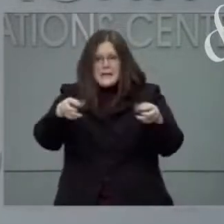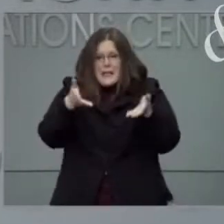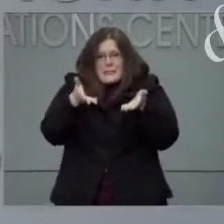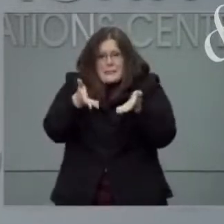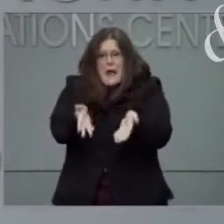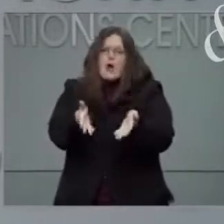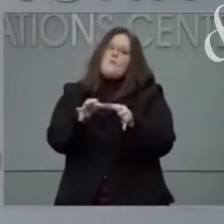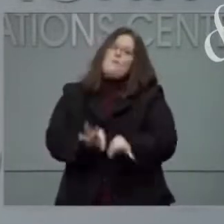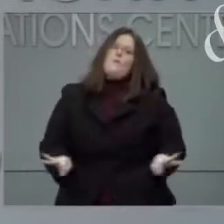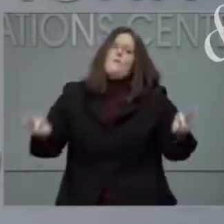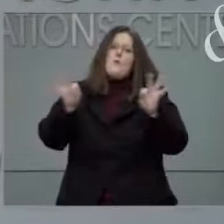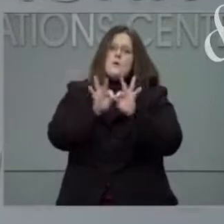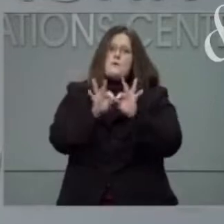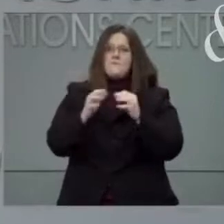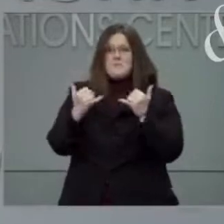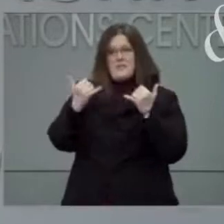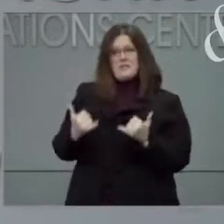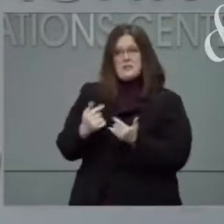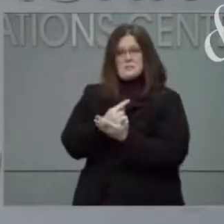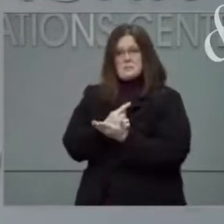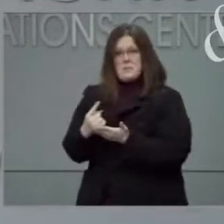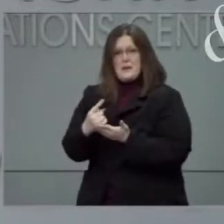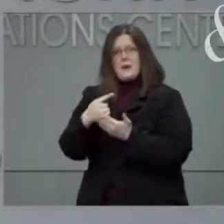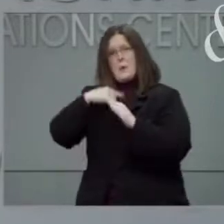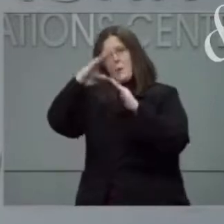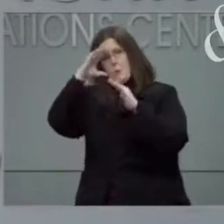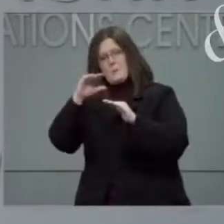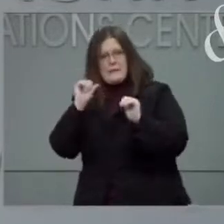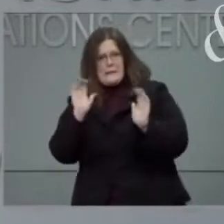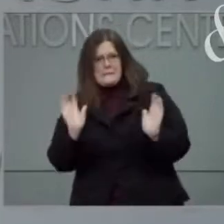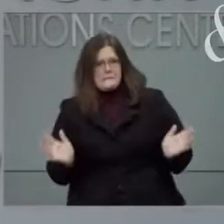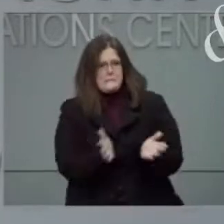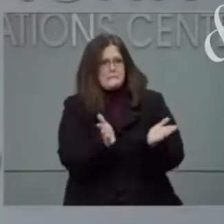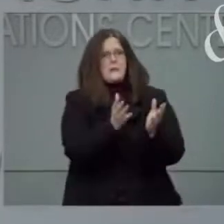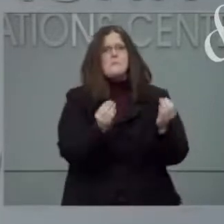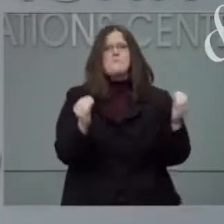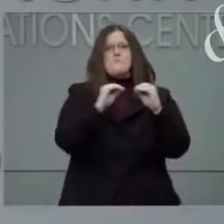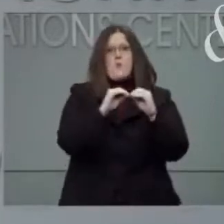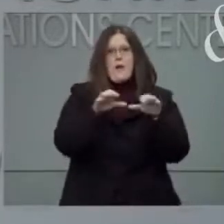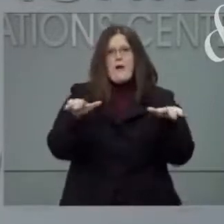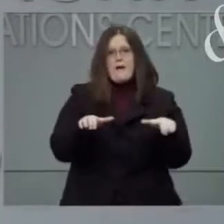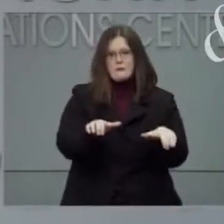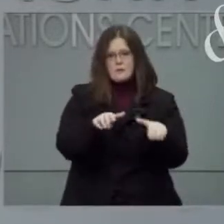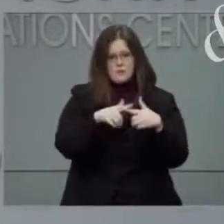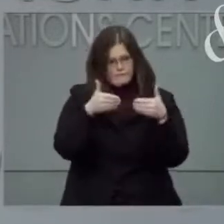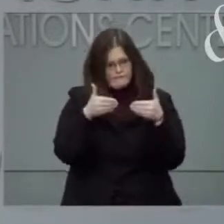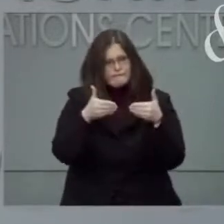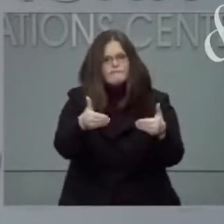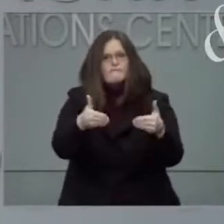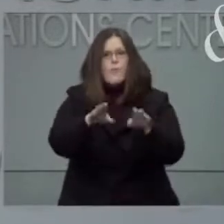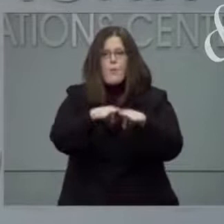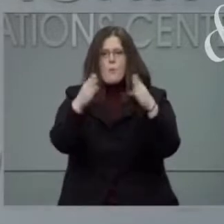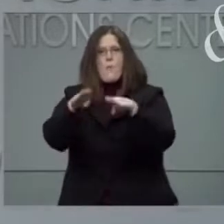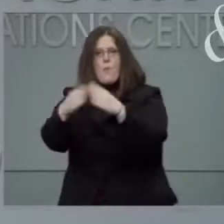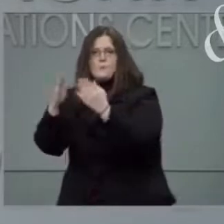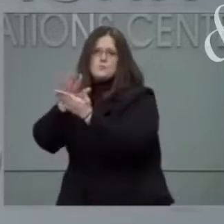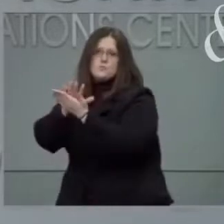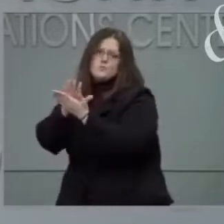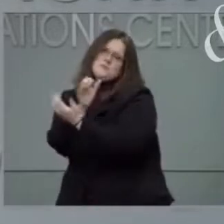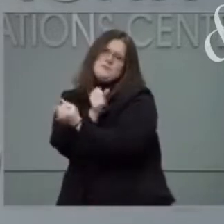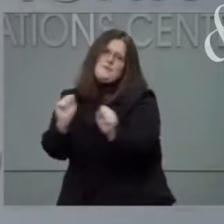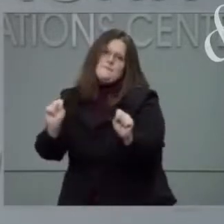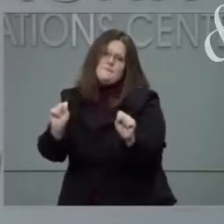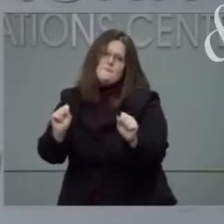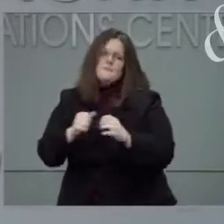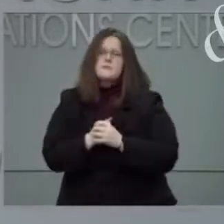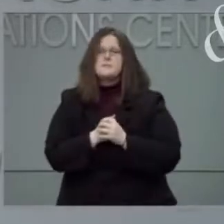action to make sure that that happens in a safe way. With declining and stabilizing COVID data,